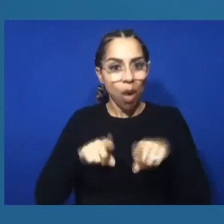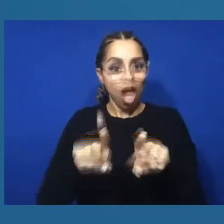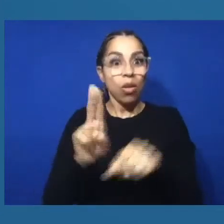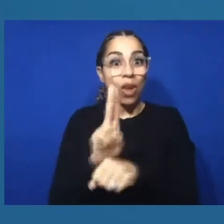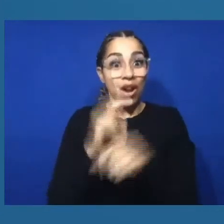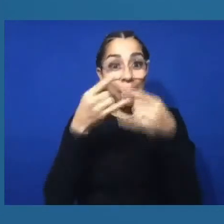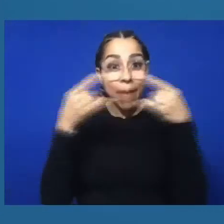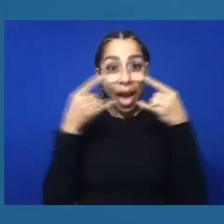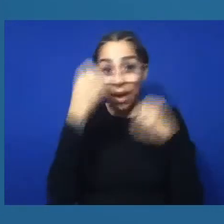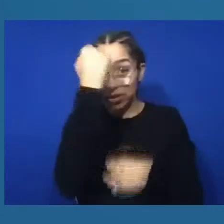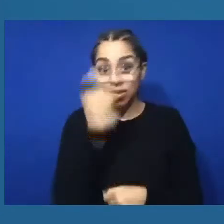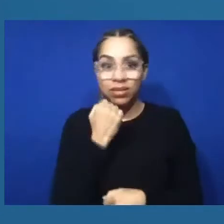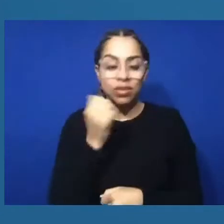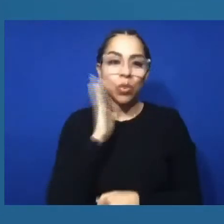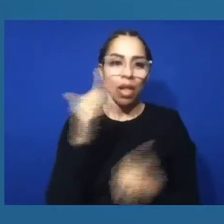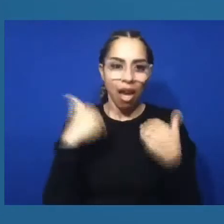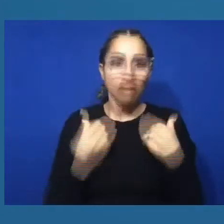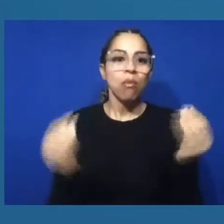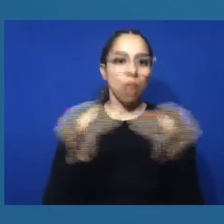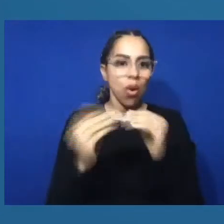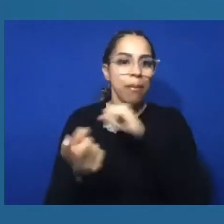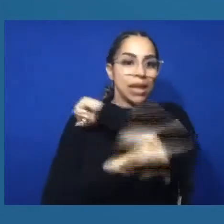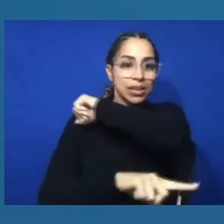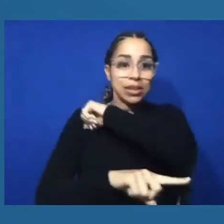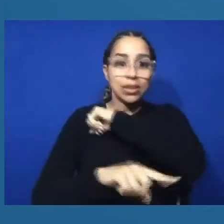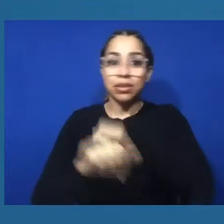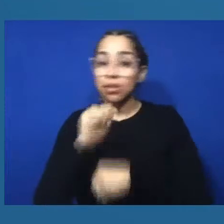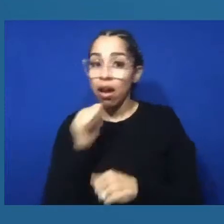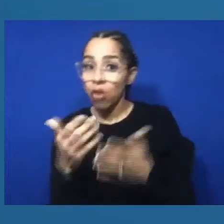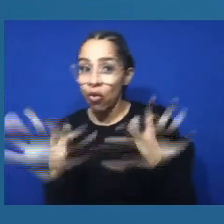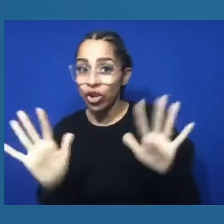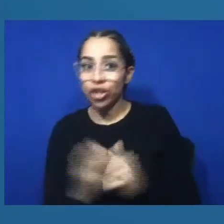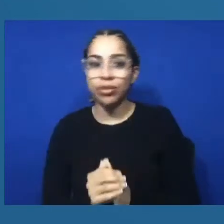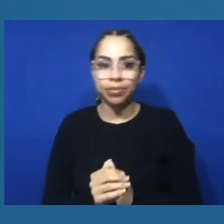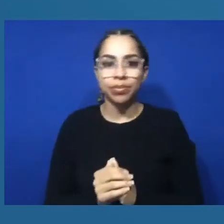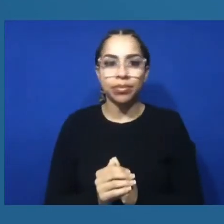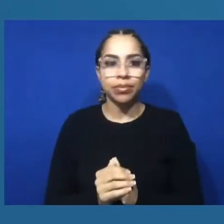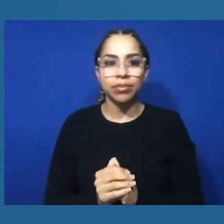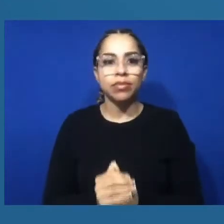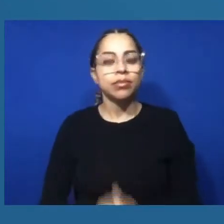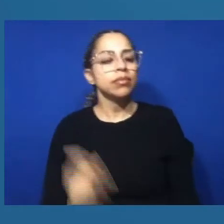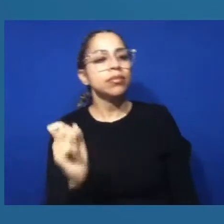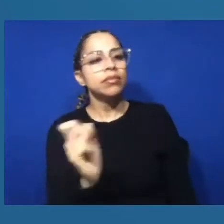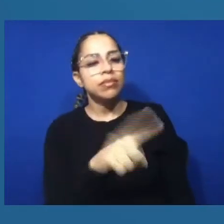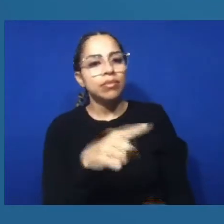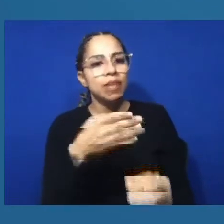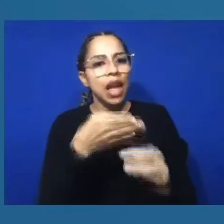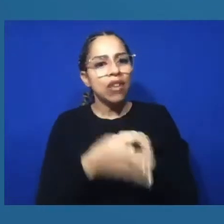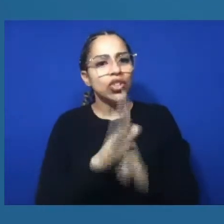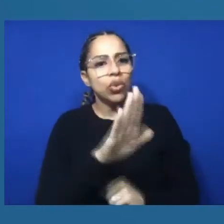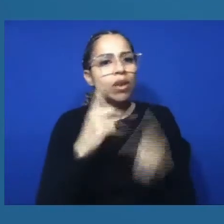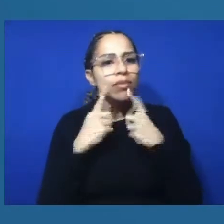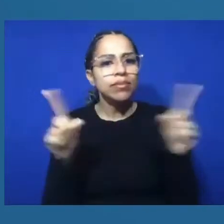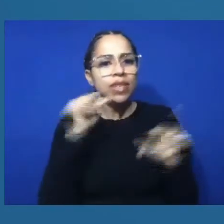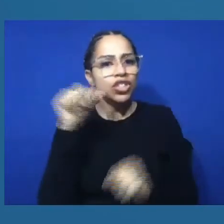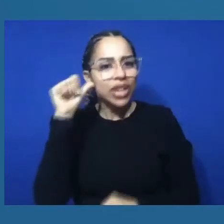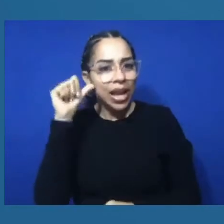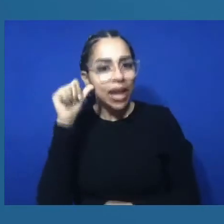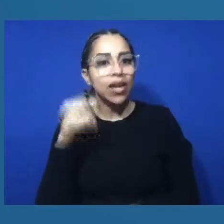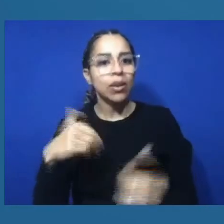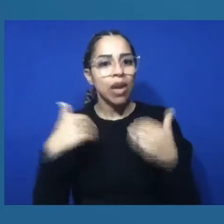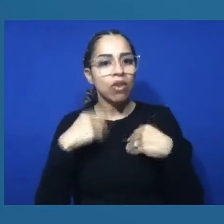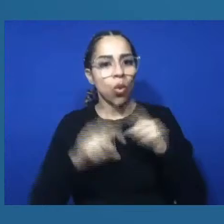Okay, Channel 6. Governor, following your state of the state, Will Barclay, Assemblyman and Minority Leader, had questions on your affordability agenda, just given